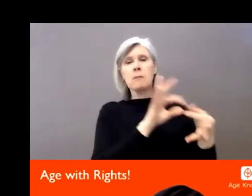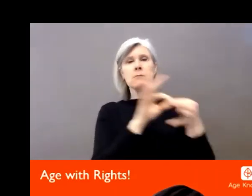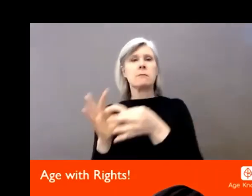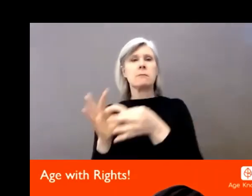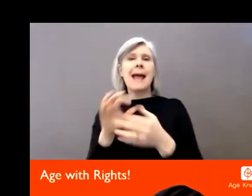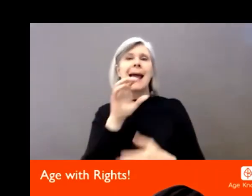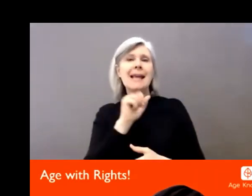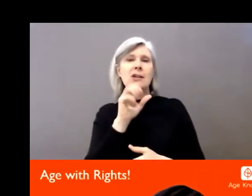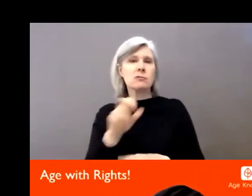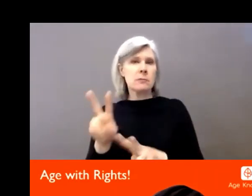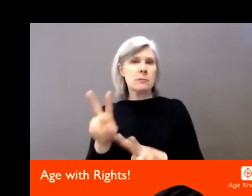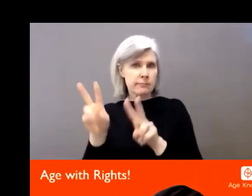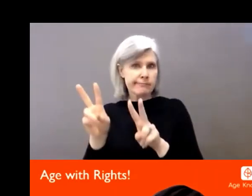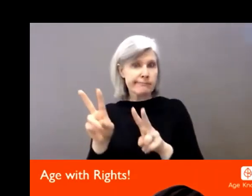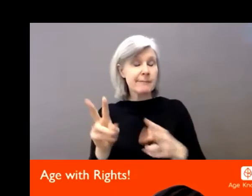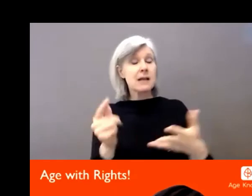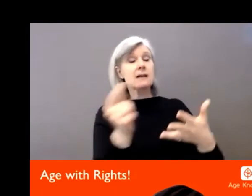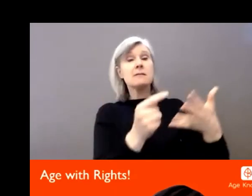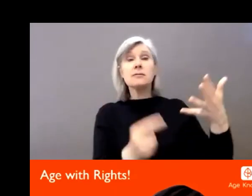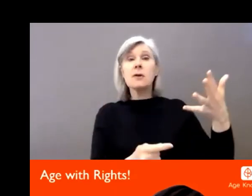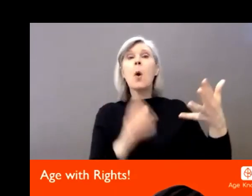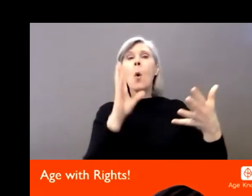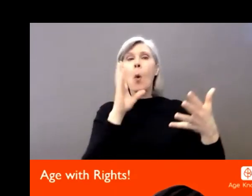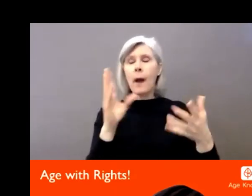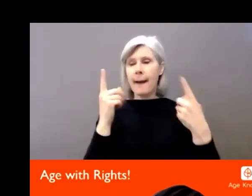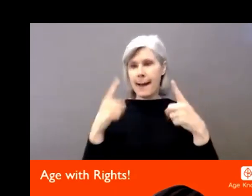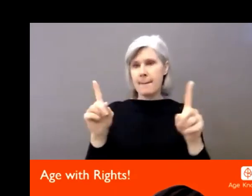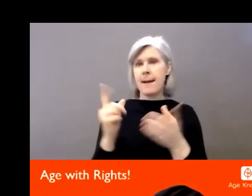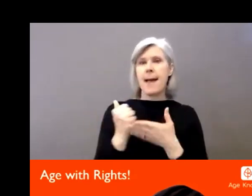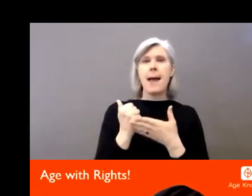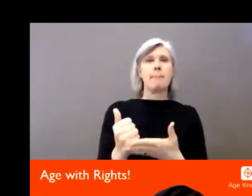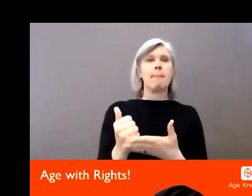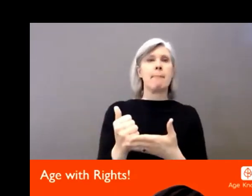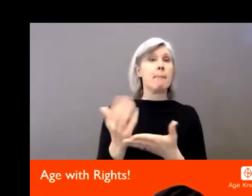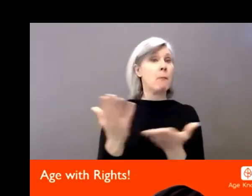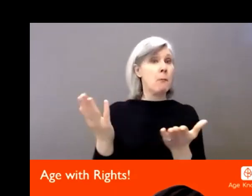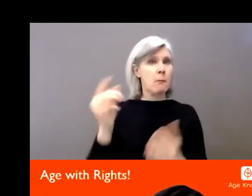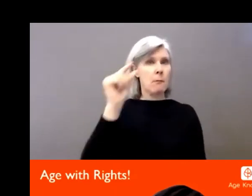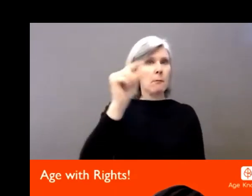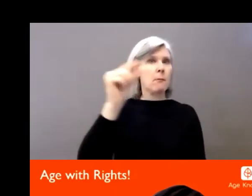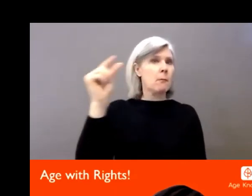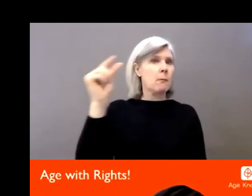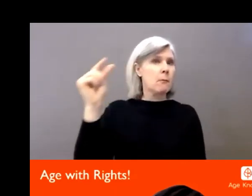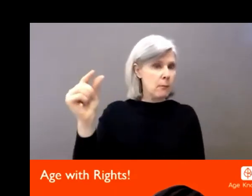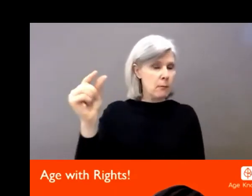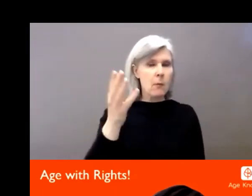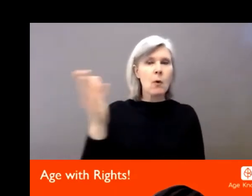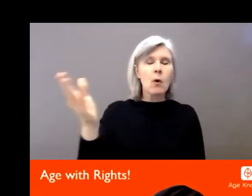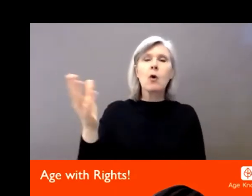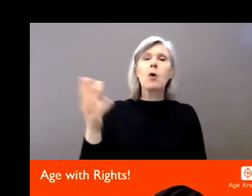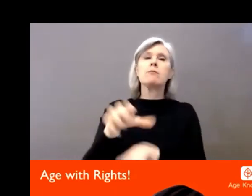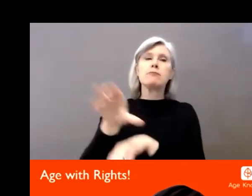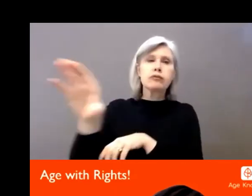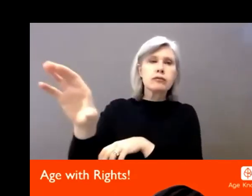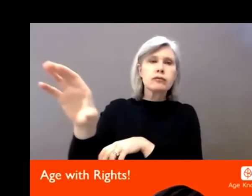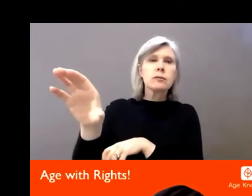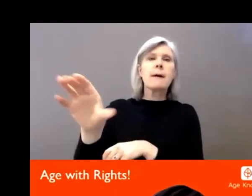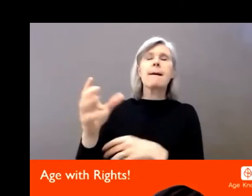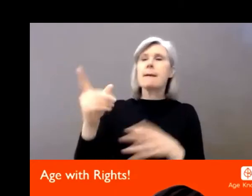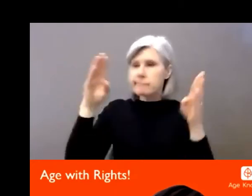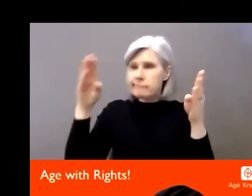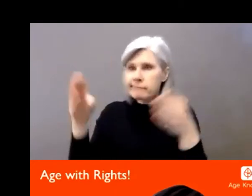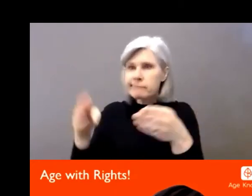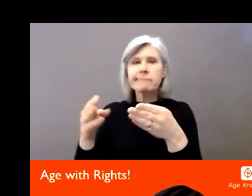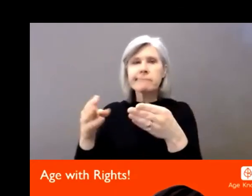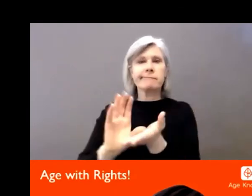older persons' lives by assisting governments to address aging positively by generating financial and other